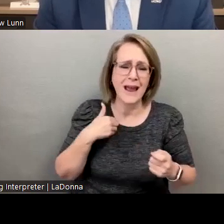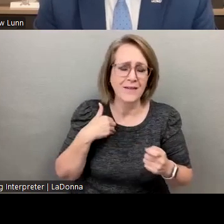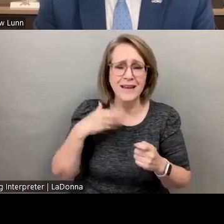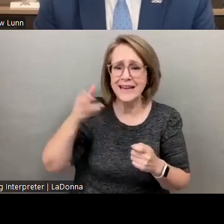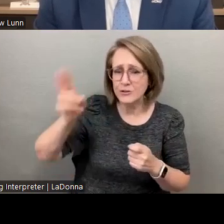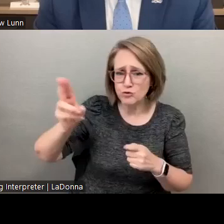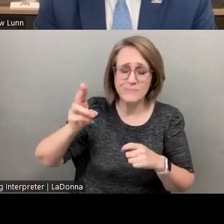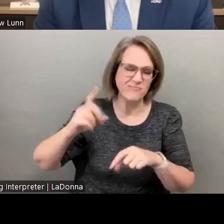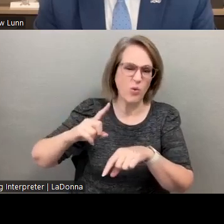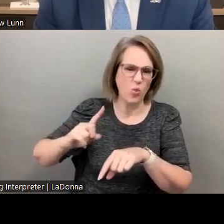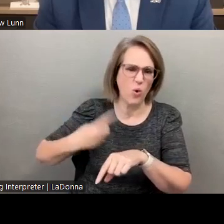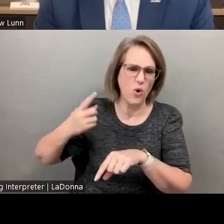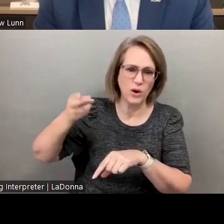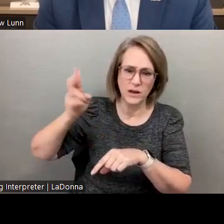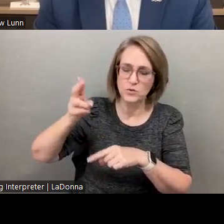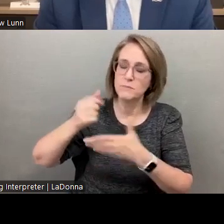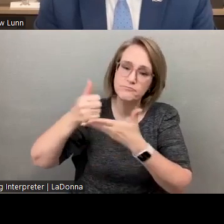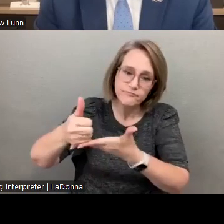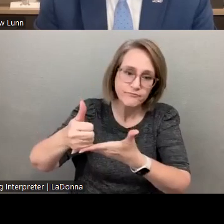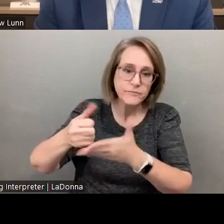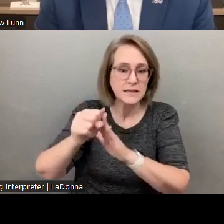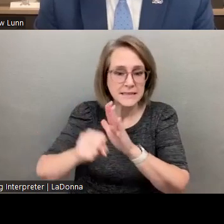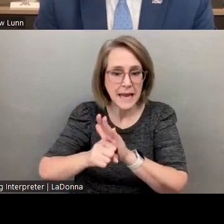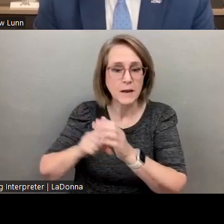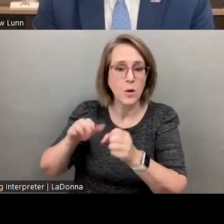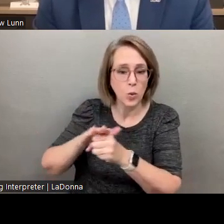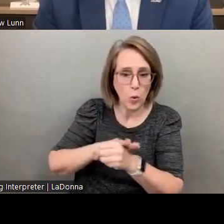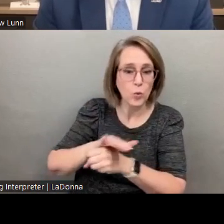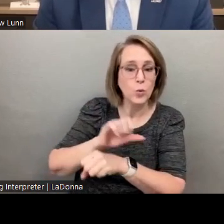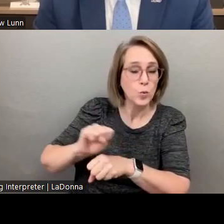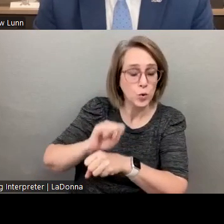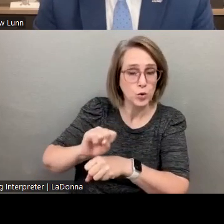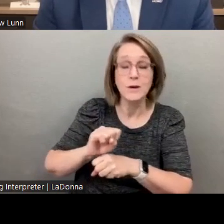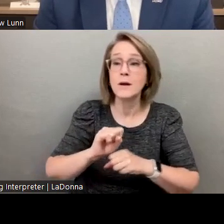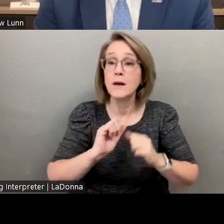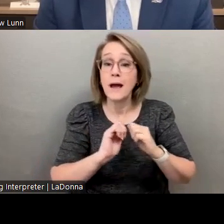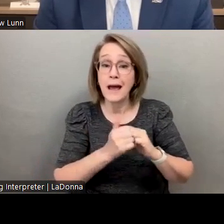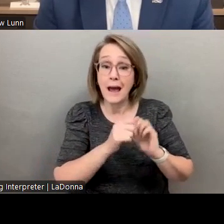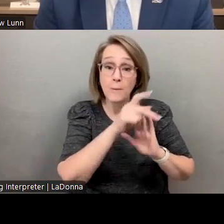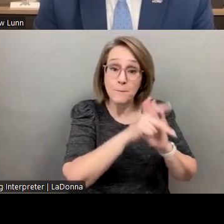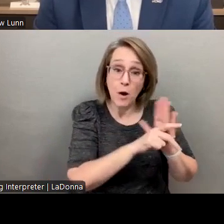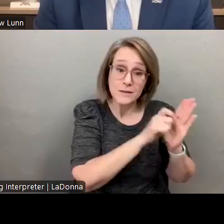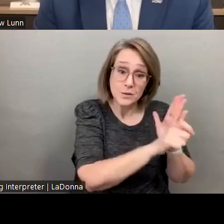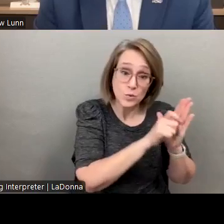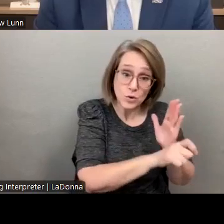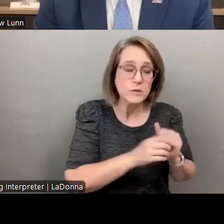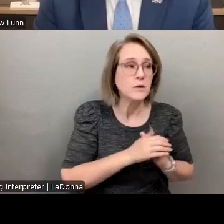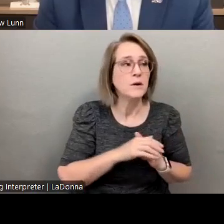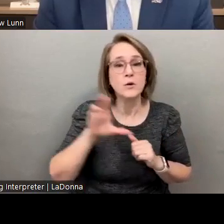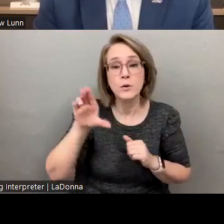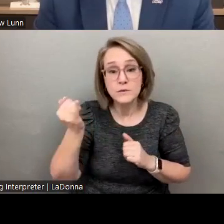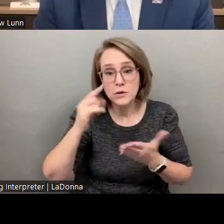providing assistance to state and local agencies in the criminal justice system through policy work, conducting criminal justice research, supporting